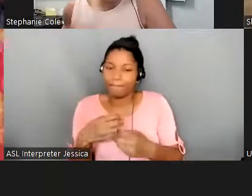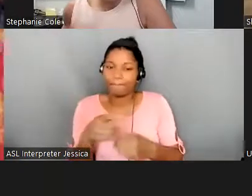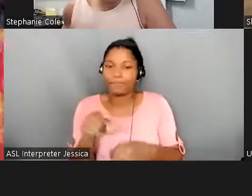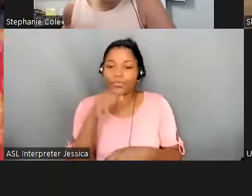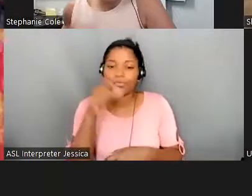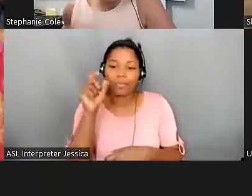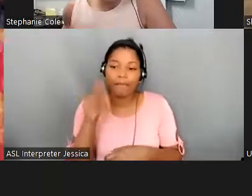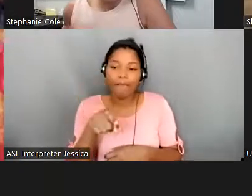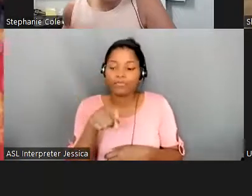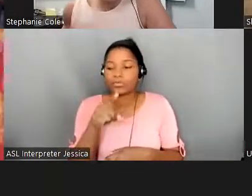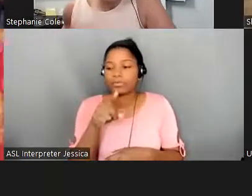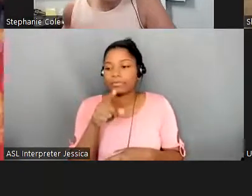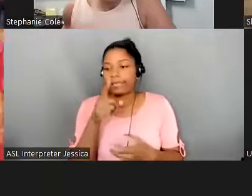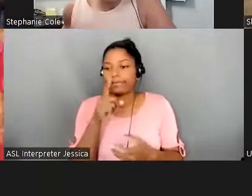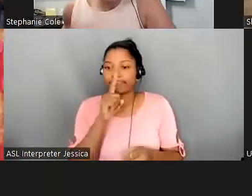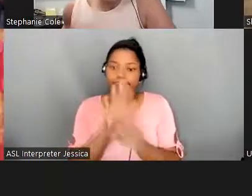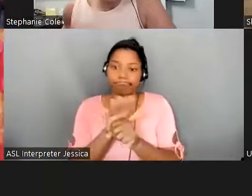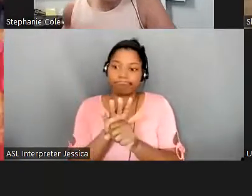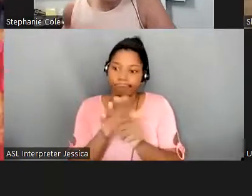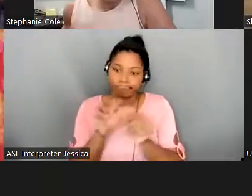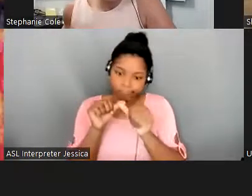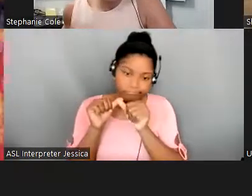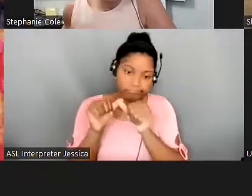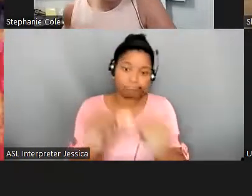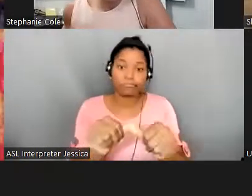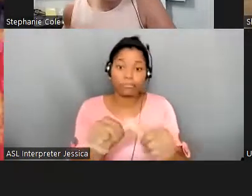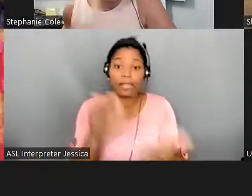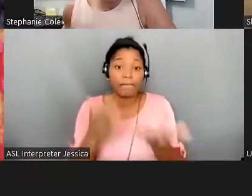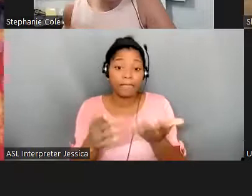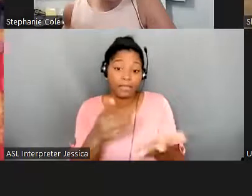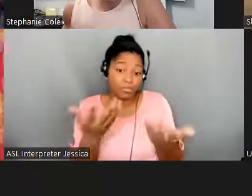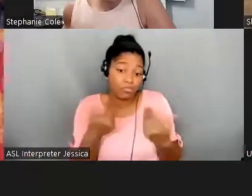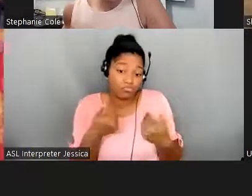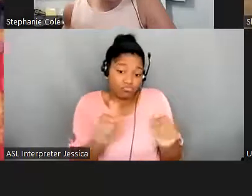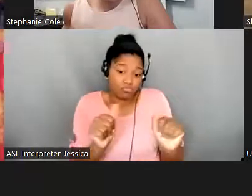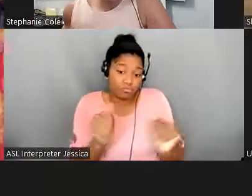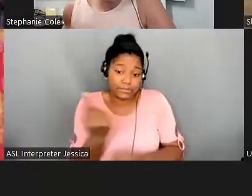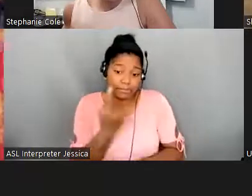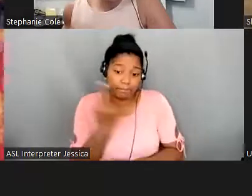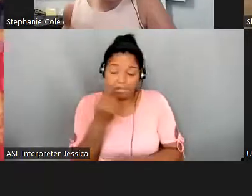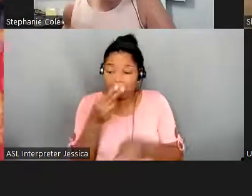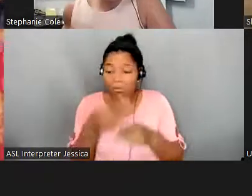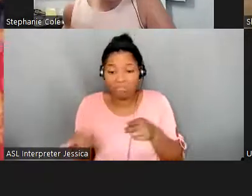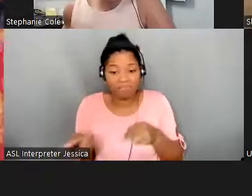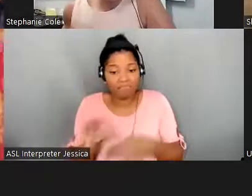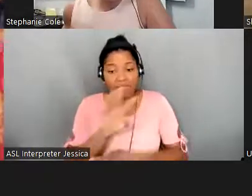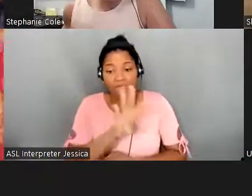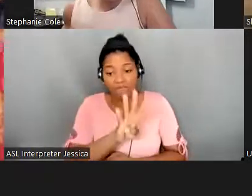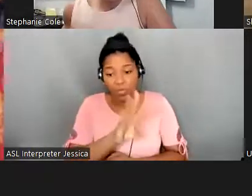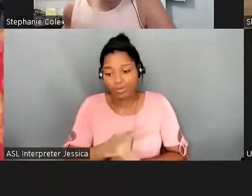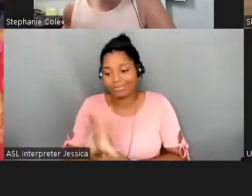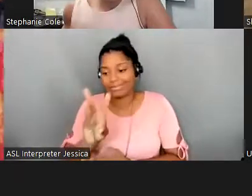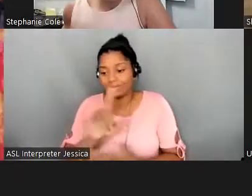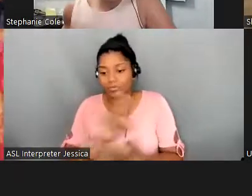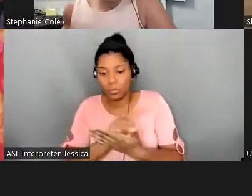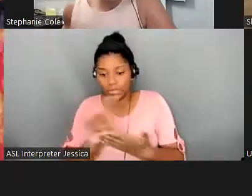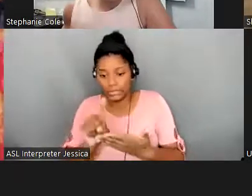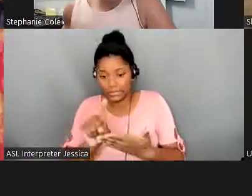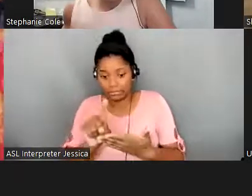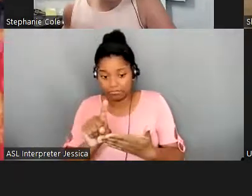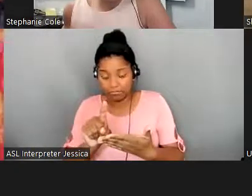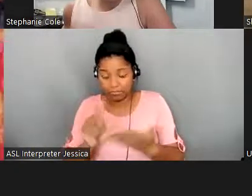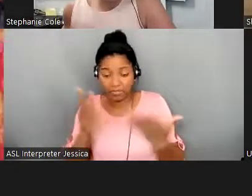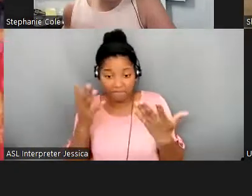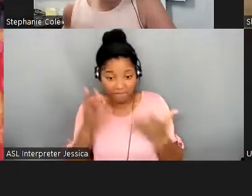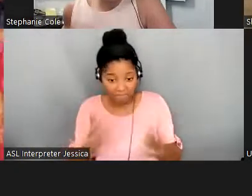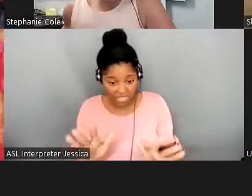long-term commitment, like you were saying. So you might say you'd like to try something out for 4 to 6 weeks and then have a chance with those